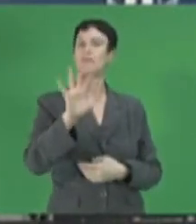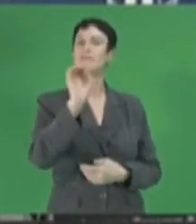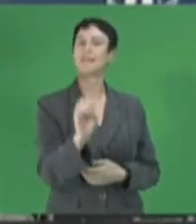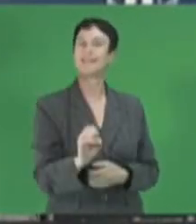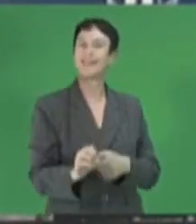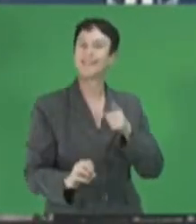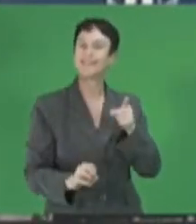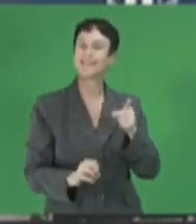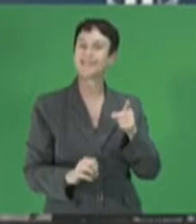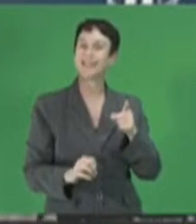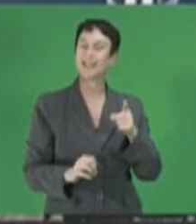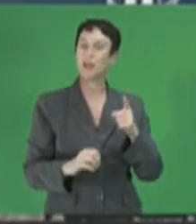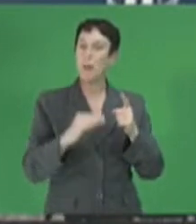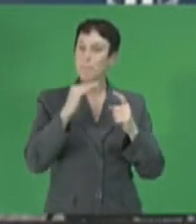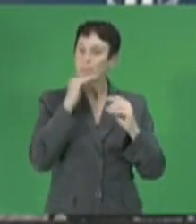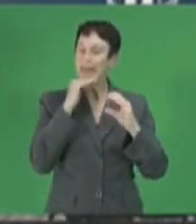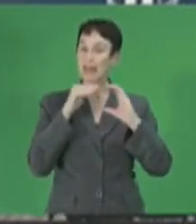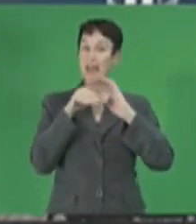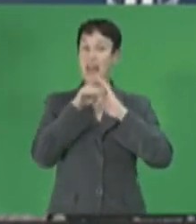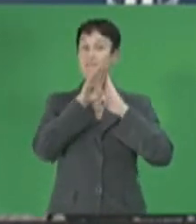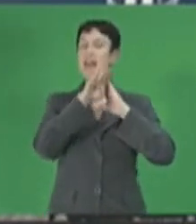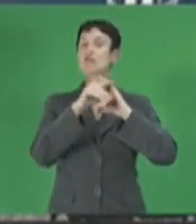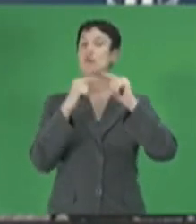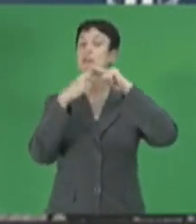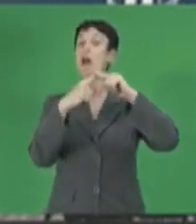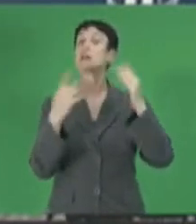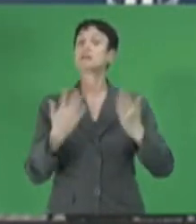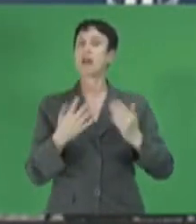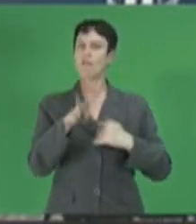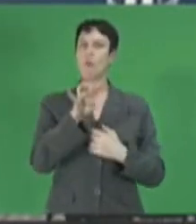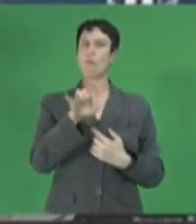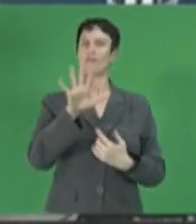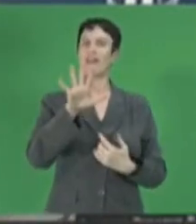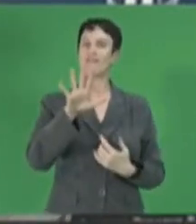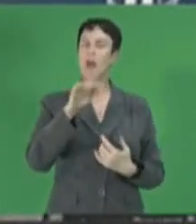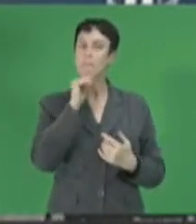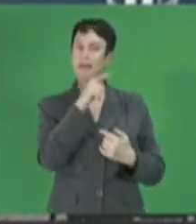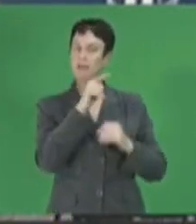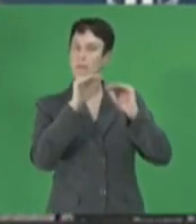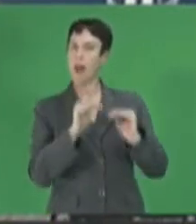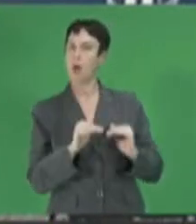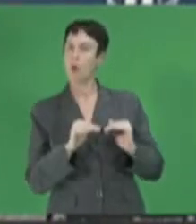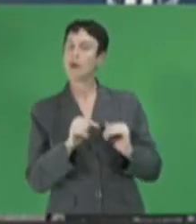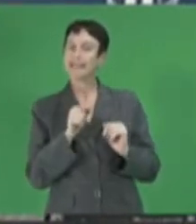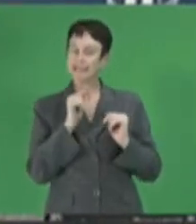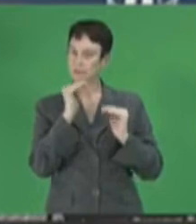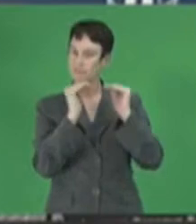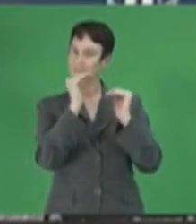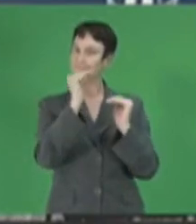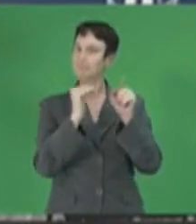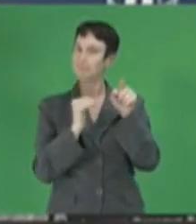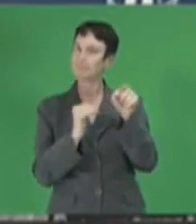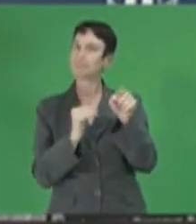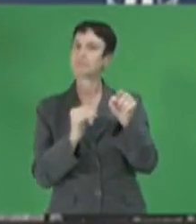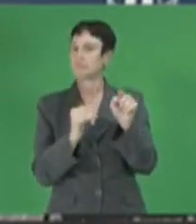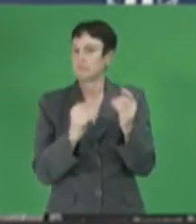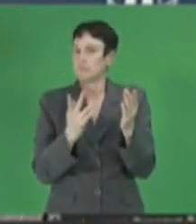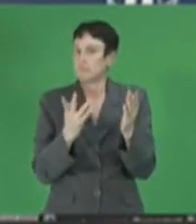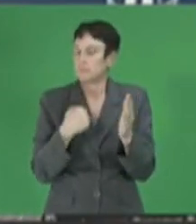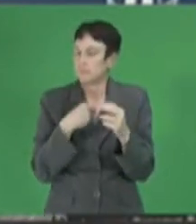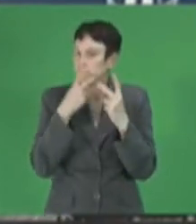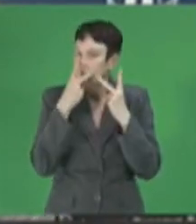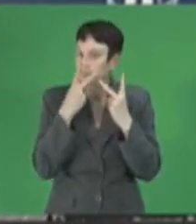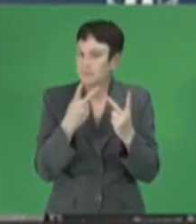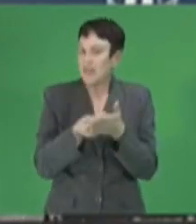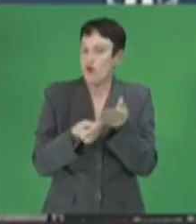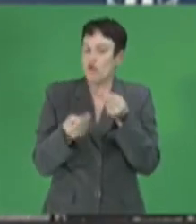the midpoint of the inflation target range. And that is what we are seeing in this